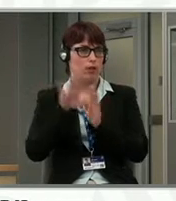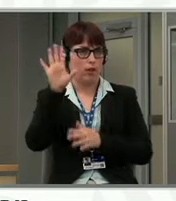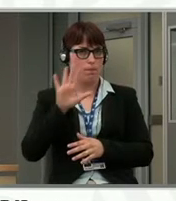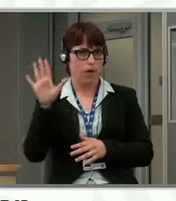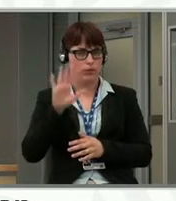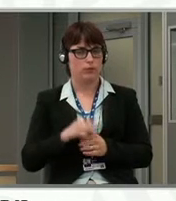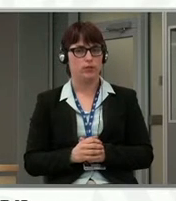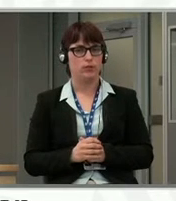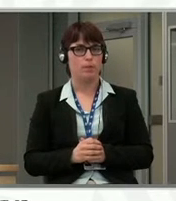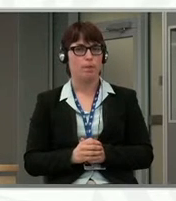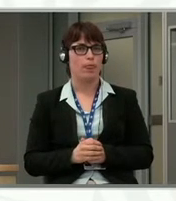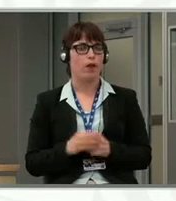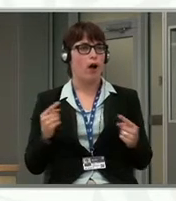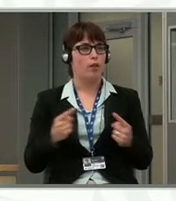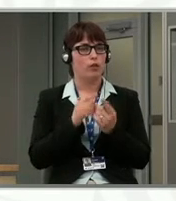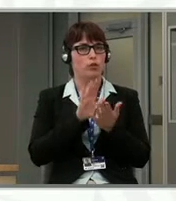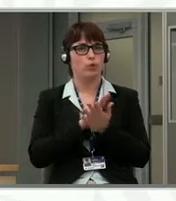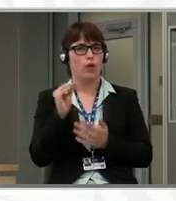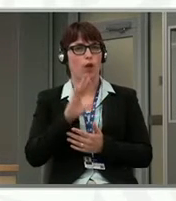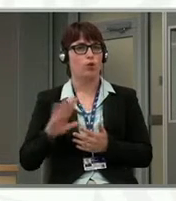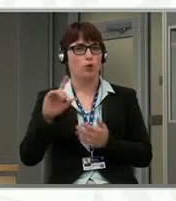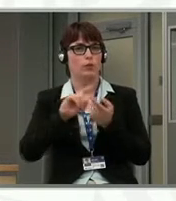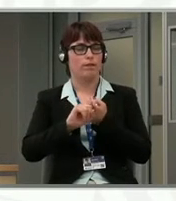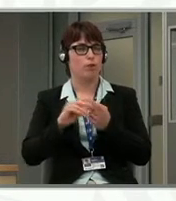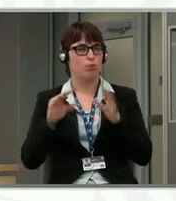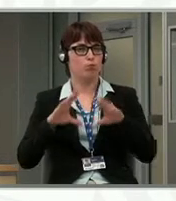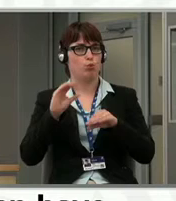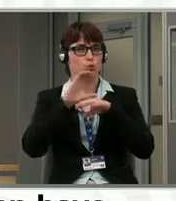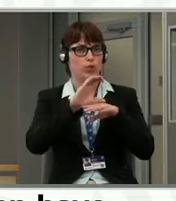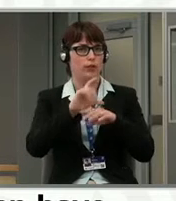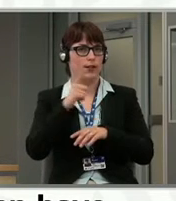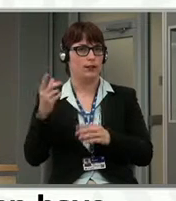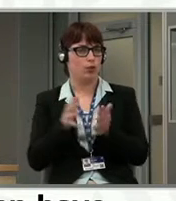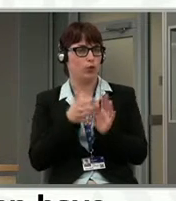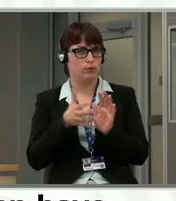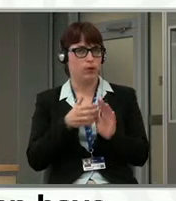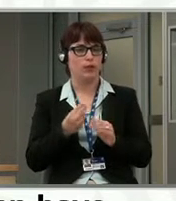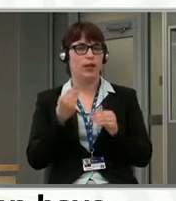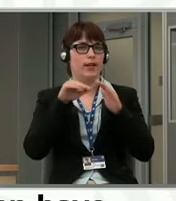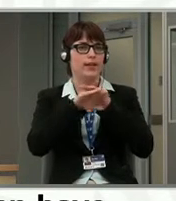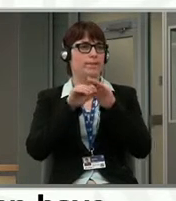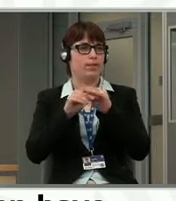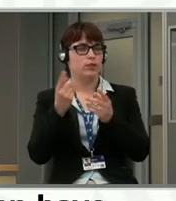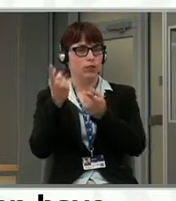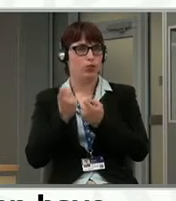because actions of one member state can have a certain effect on the situation of the other states.